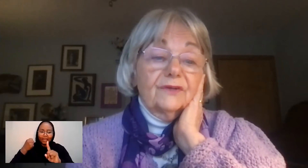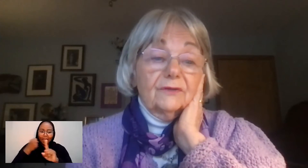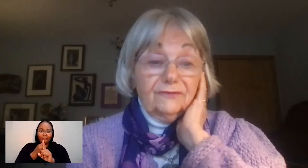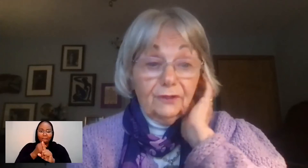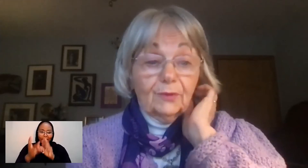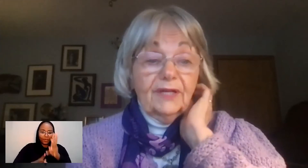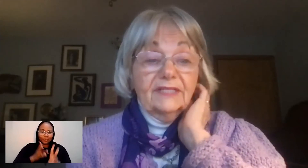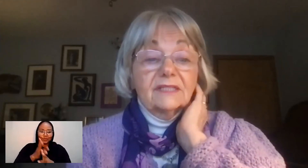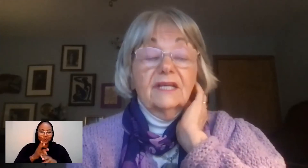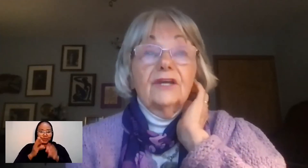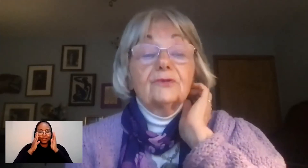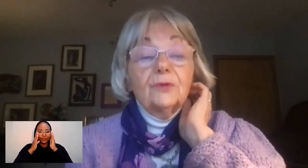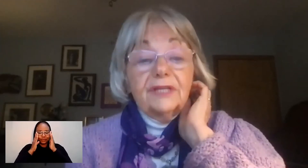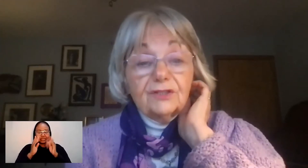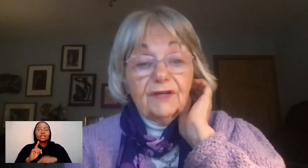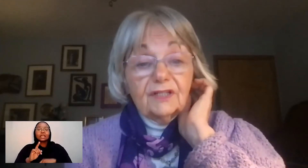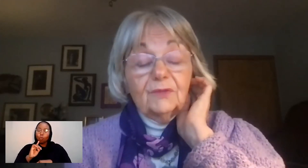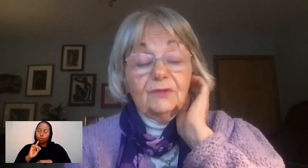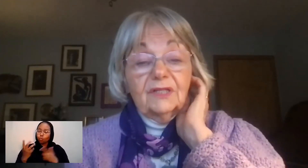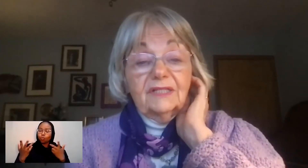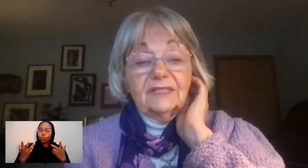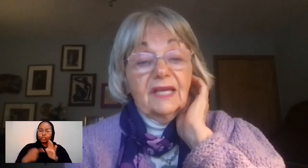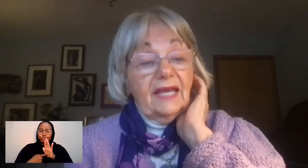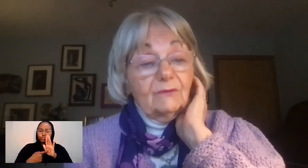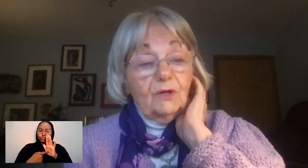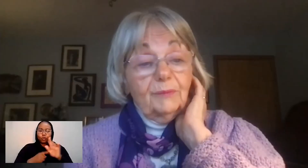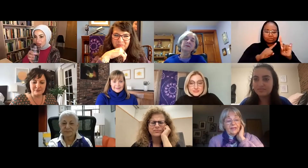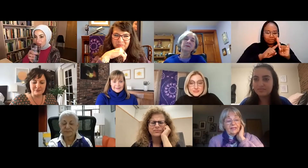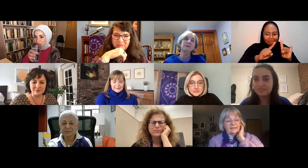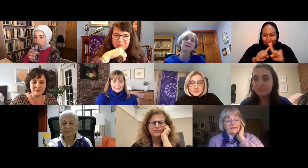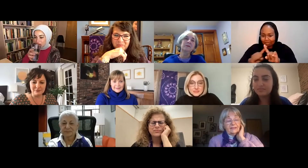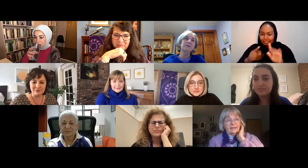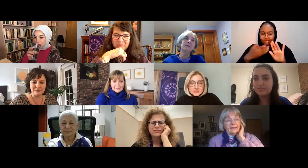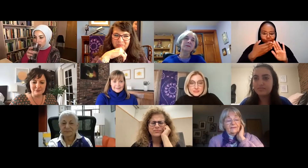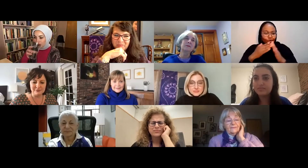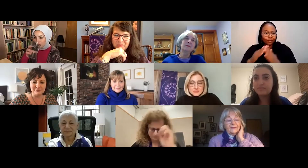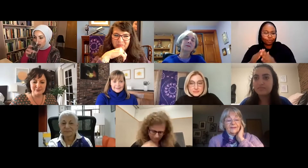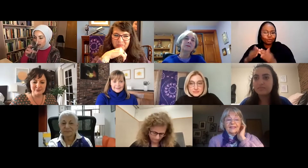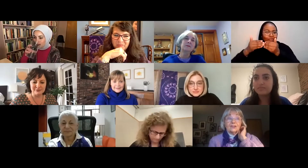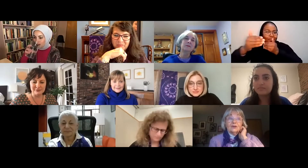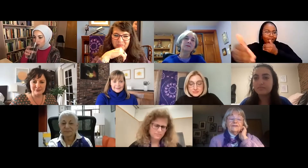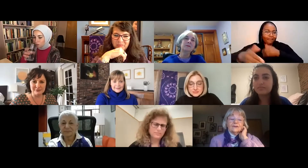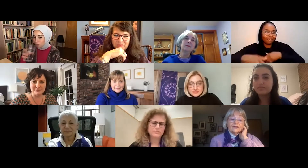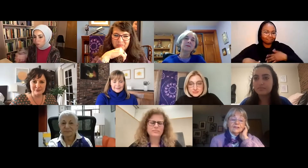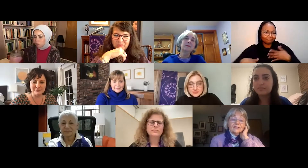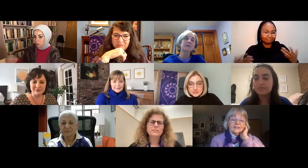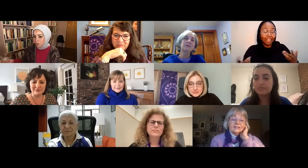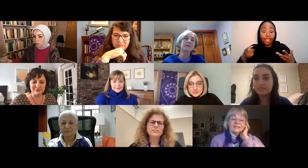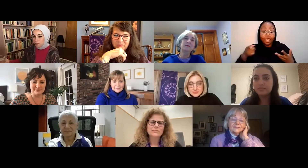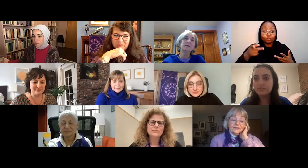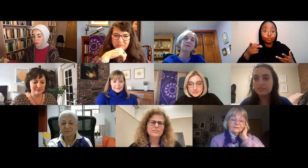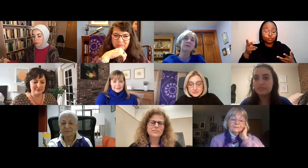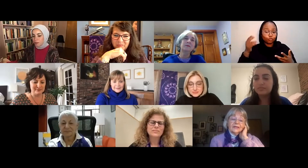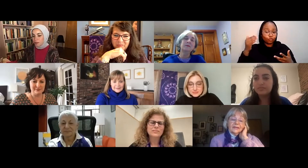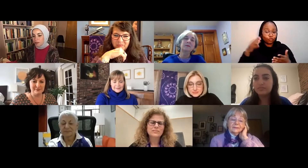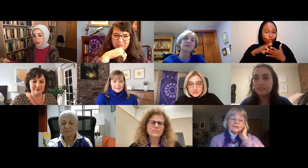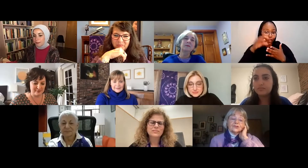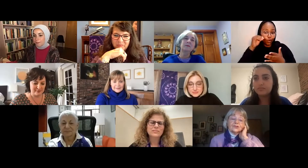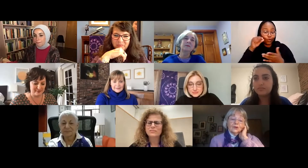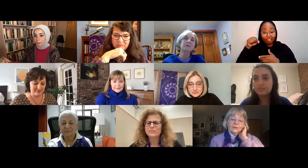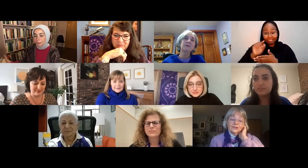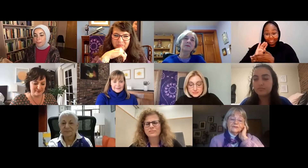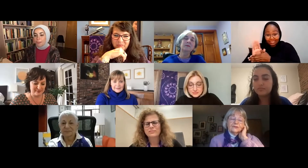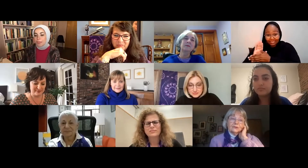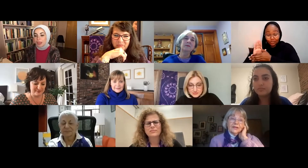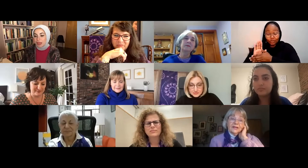which reverberates through each of our communities and well beyond. As you have heard, this film captures